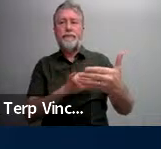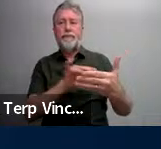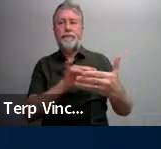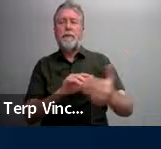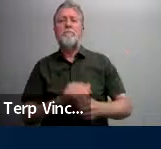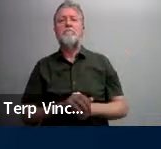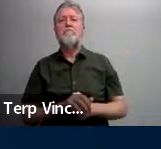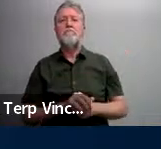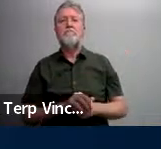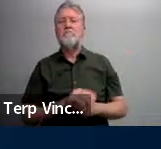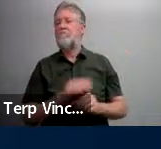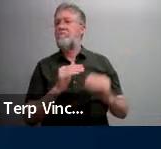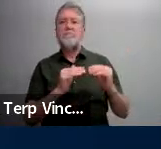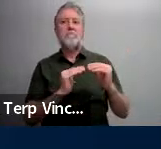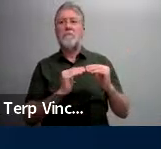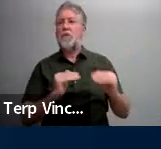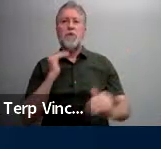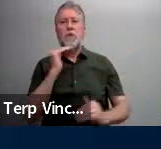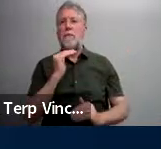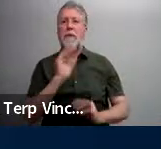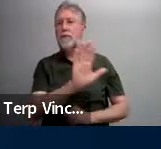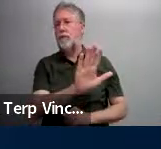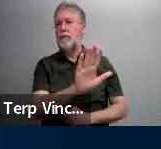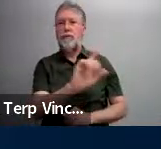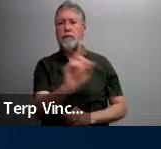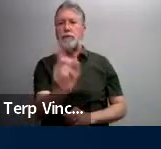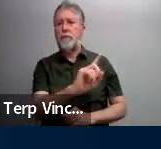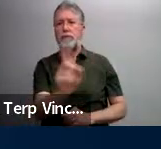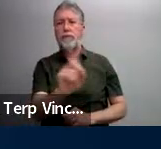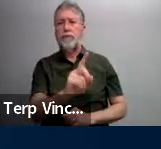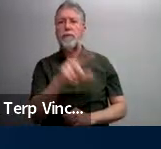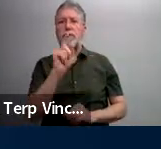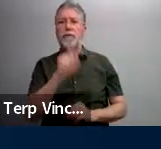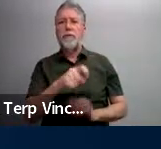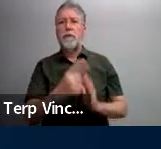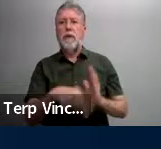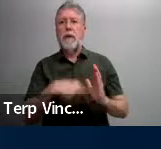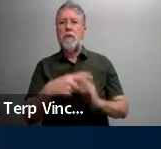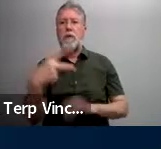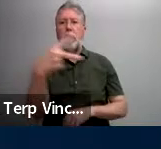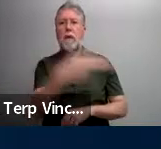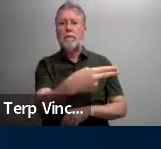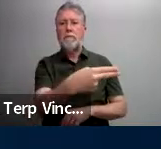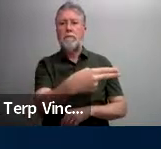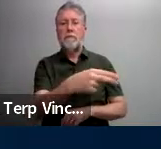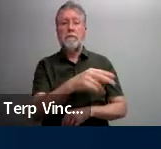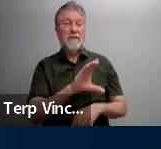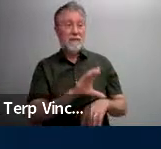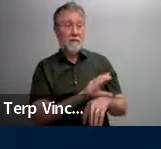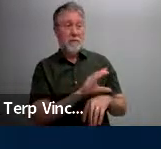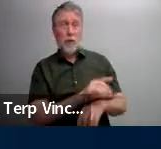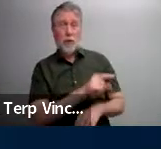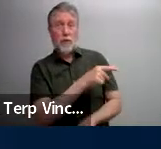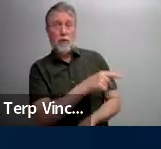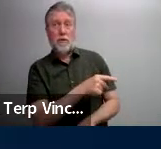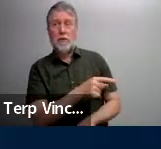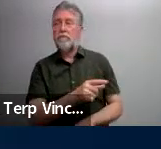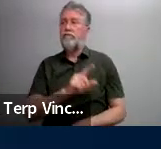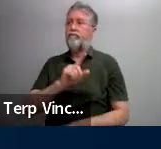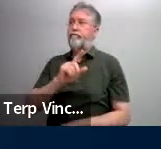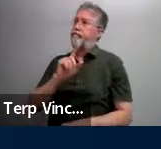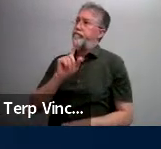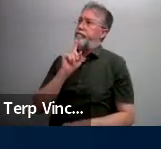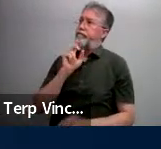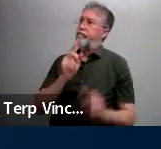receiving too many hours. And so the system then decides that the